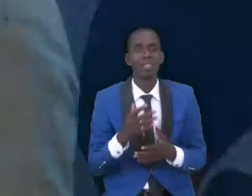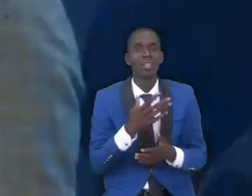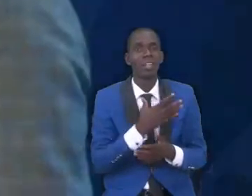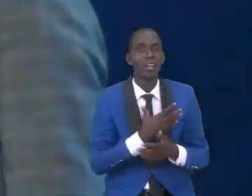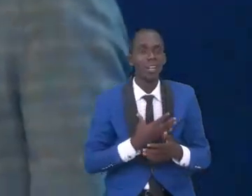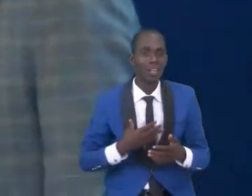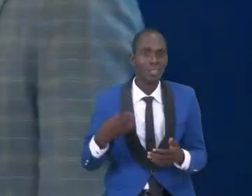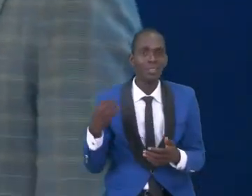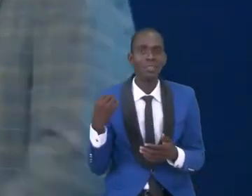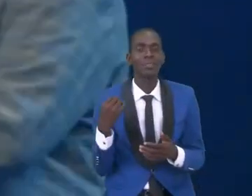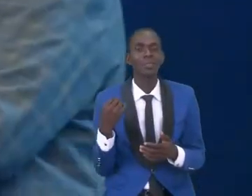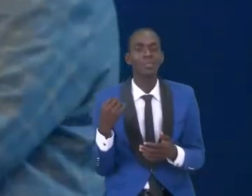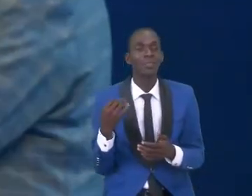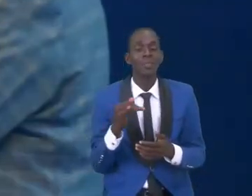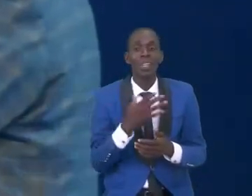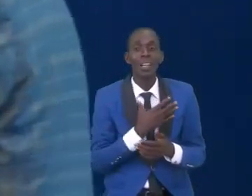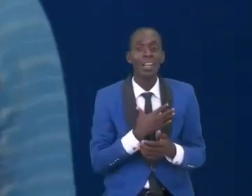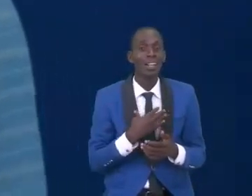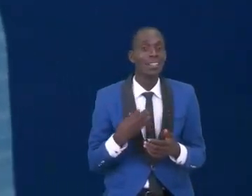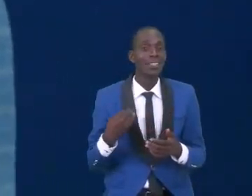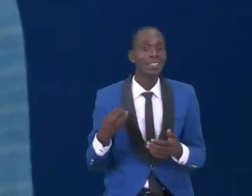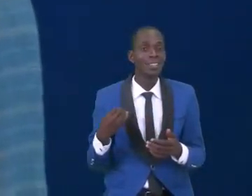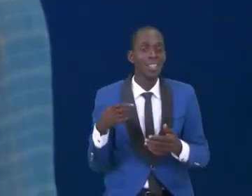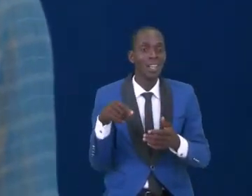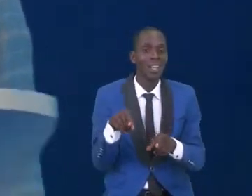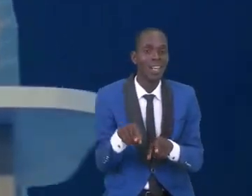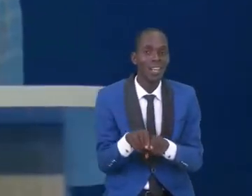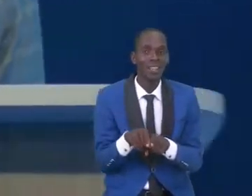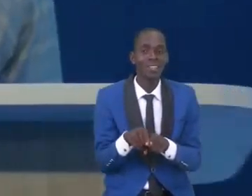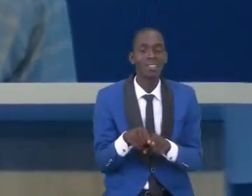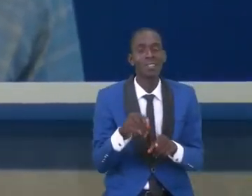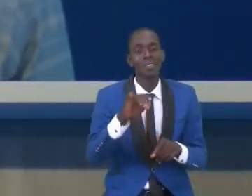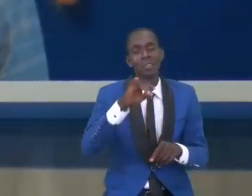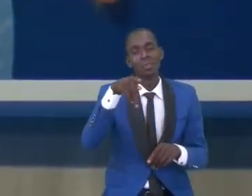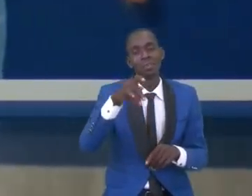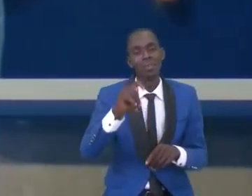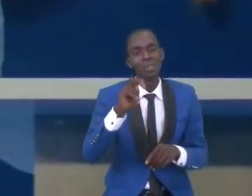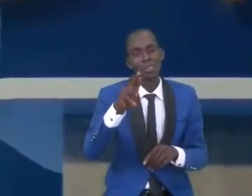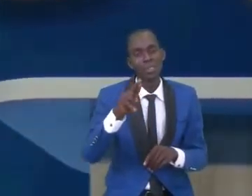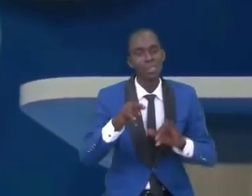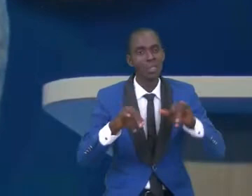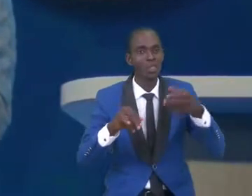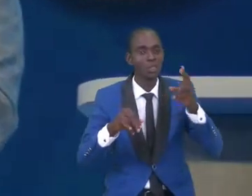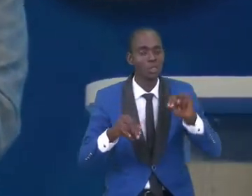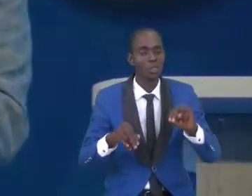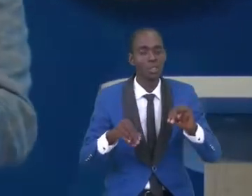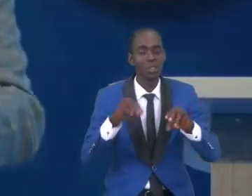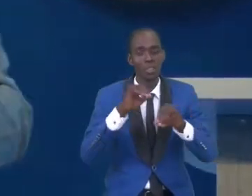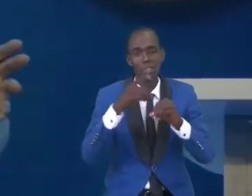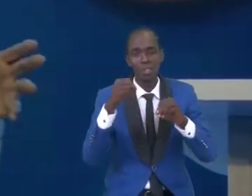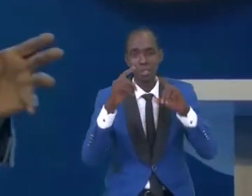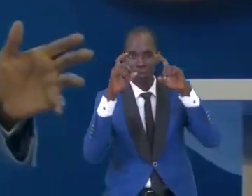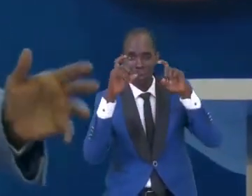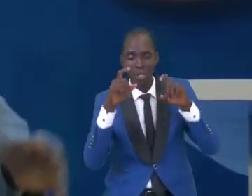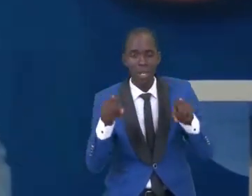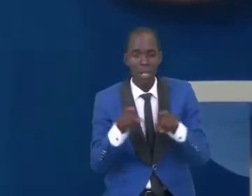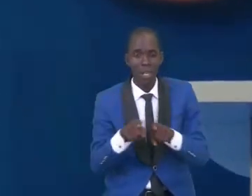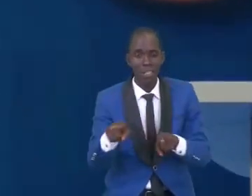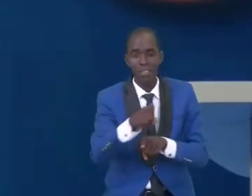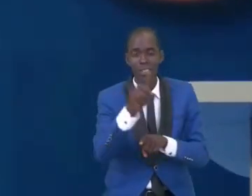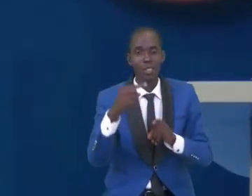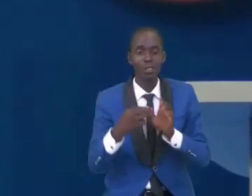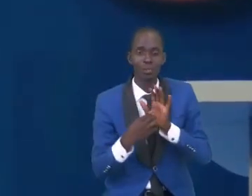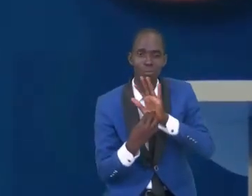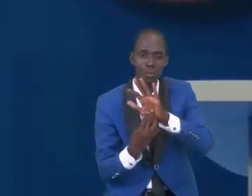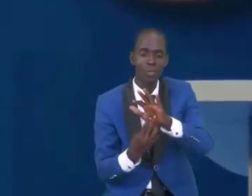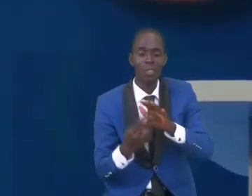you are. As Peter and John in the photograph, as they manifested the